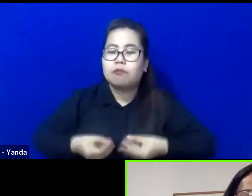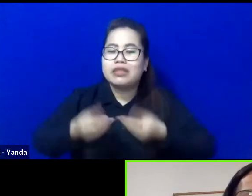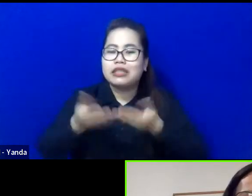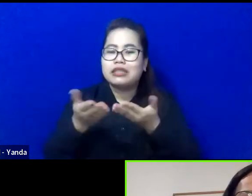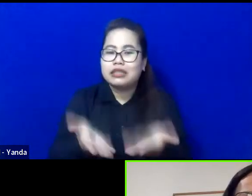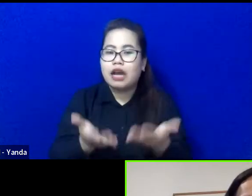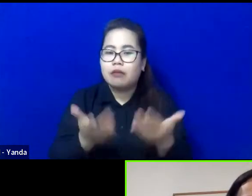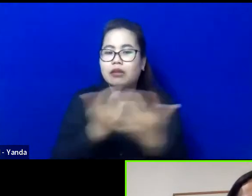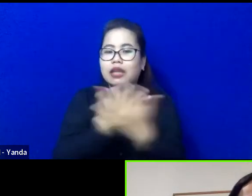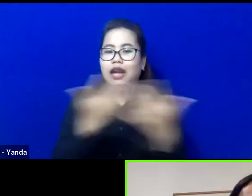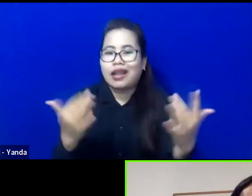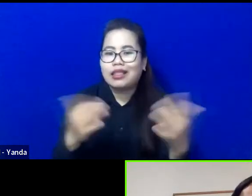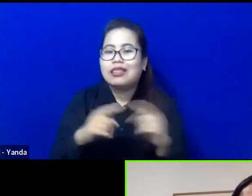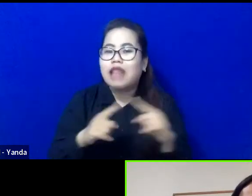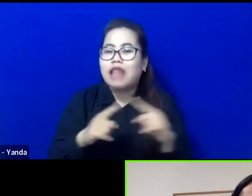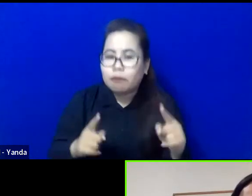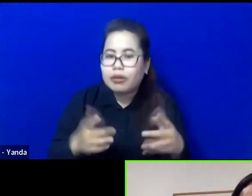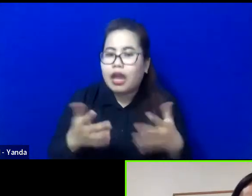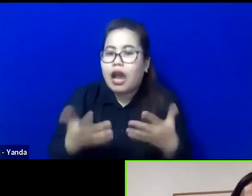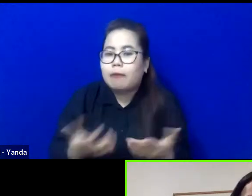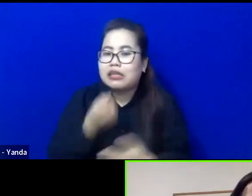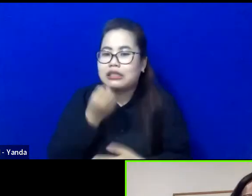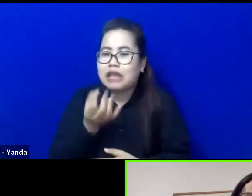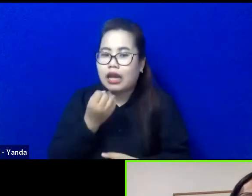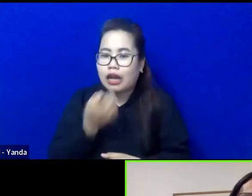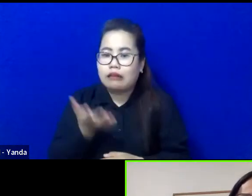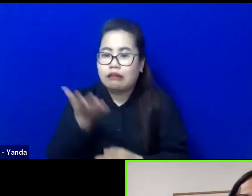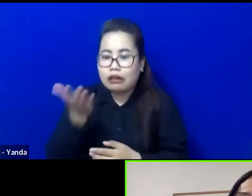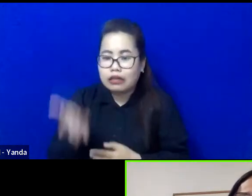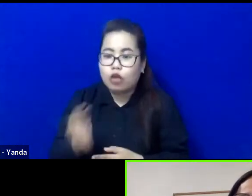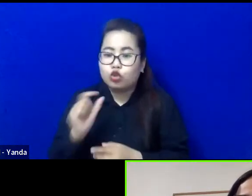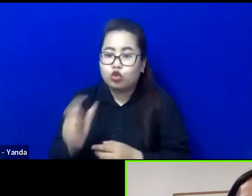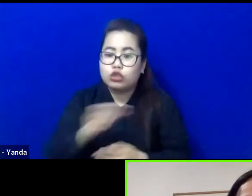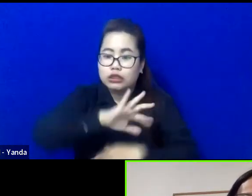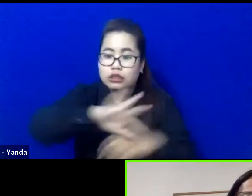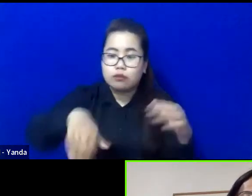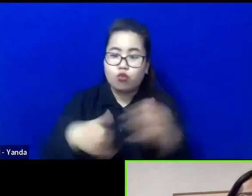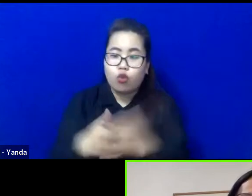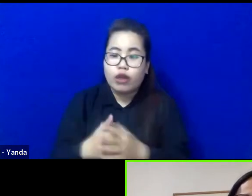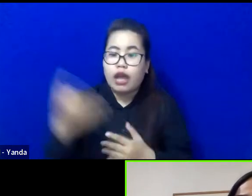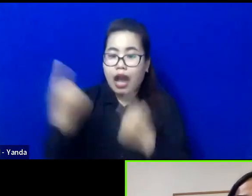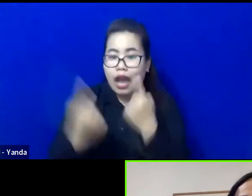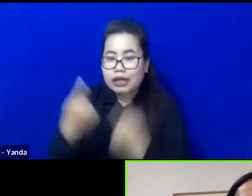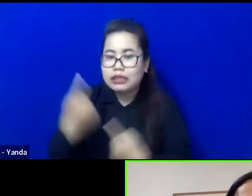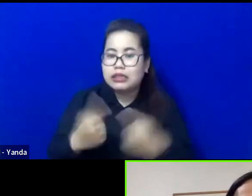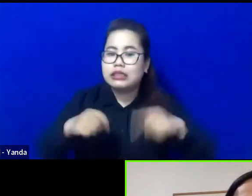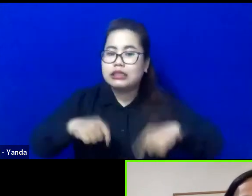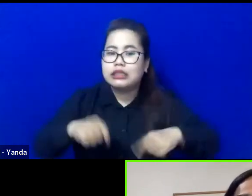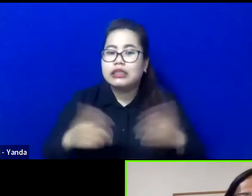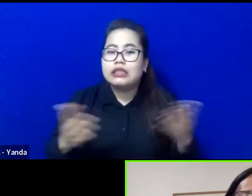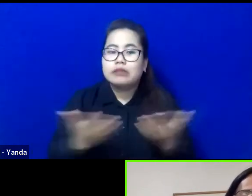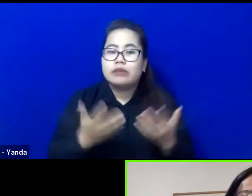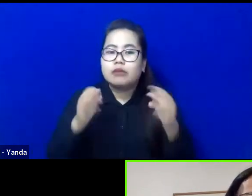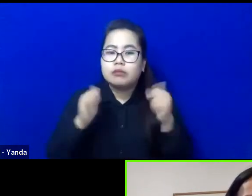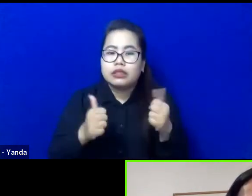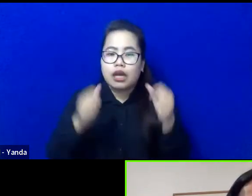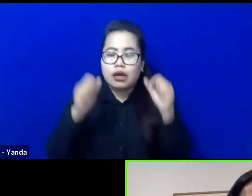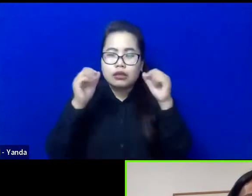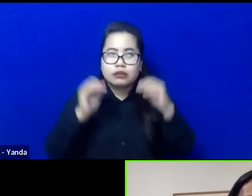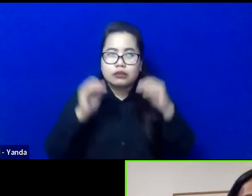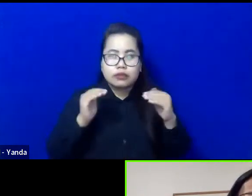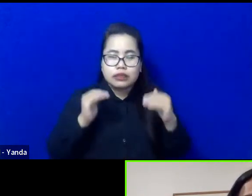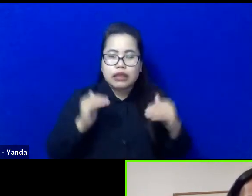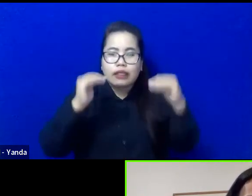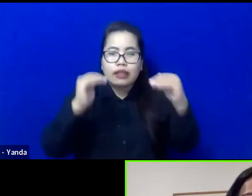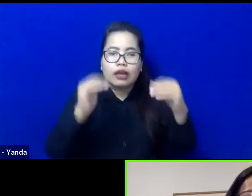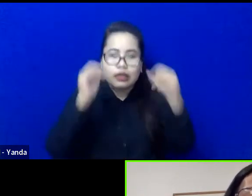the people who are here? How we should raise awareness around intellectual disability, Asperger's syndrome, and also